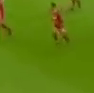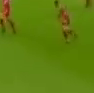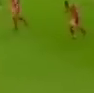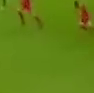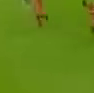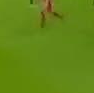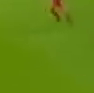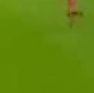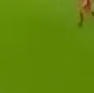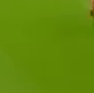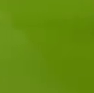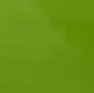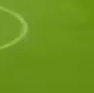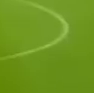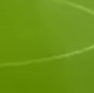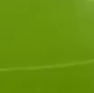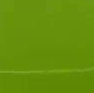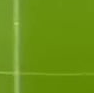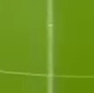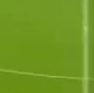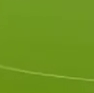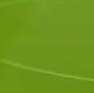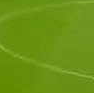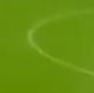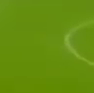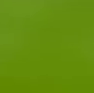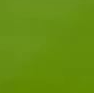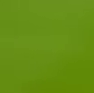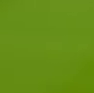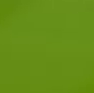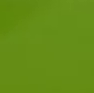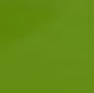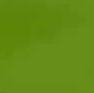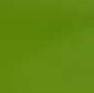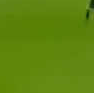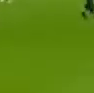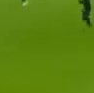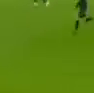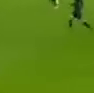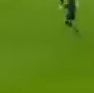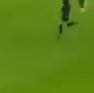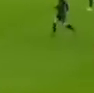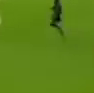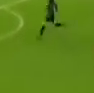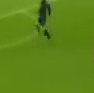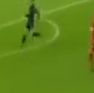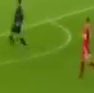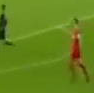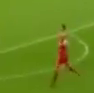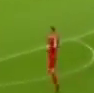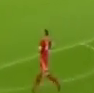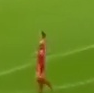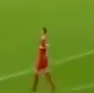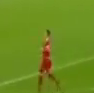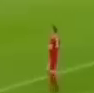Oh, and it's a mistake by Rafinha. And how costly is this going to be? Marco Asensio is in the clear, it's